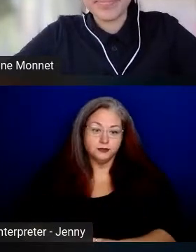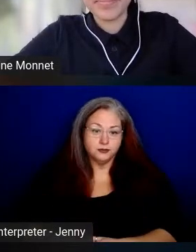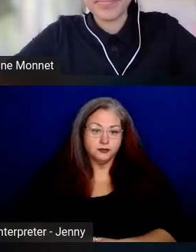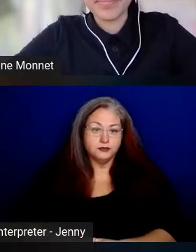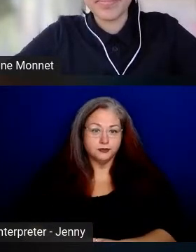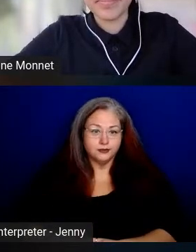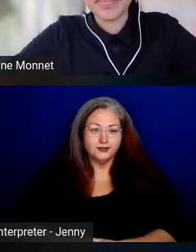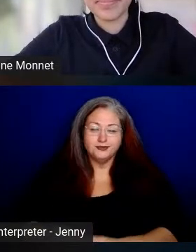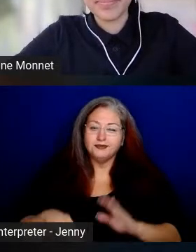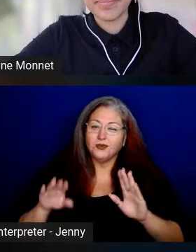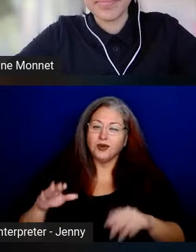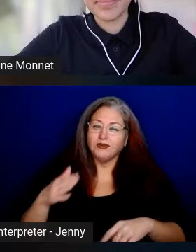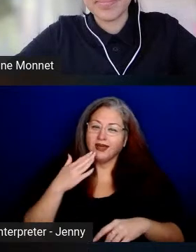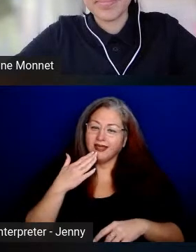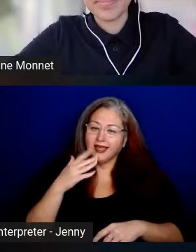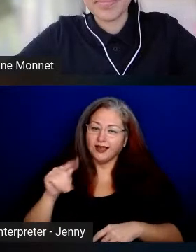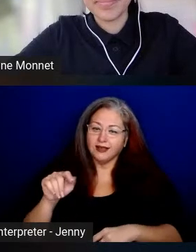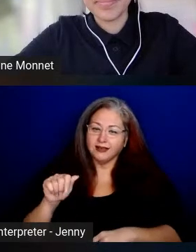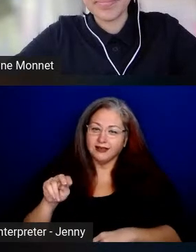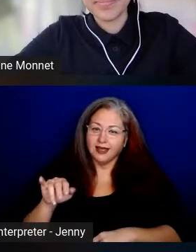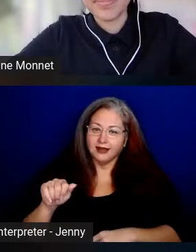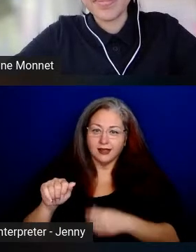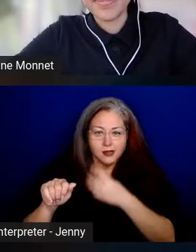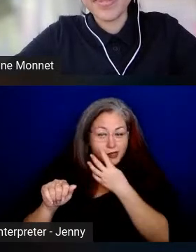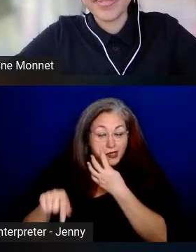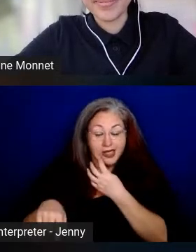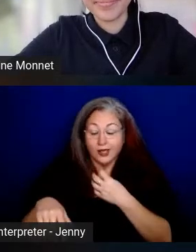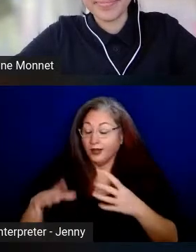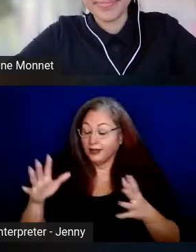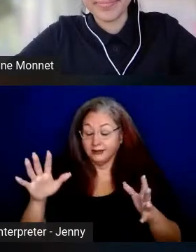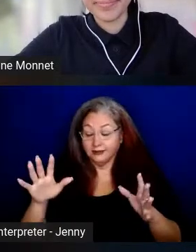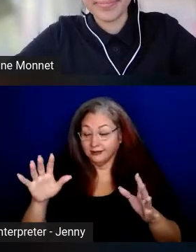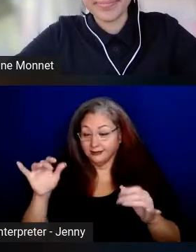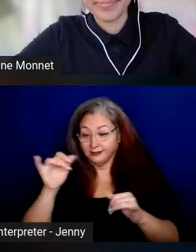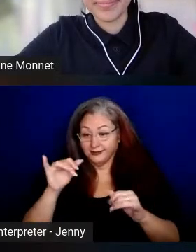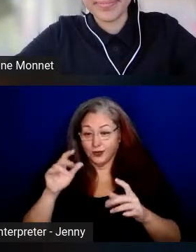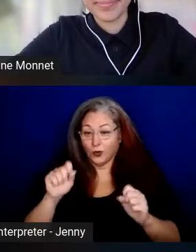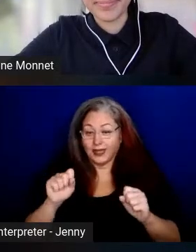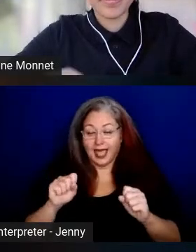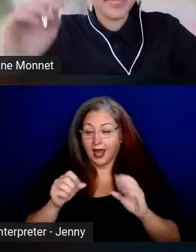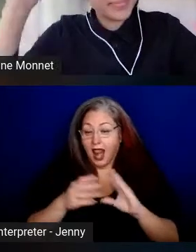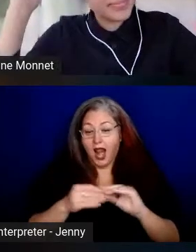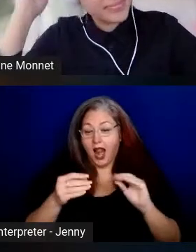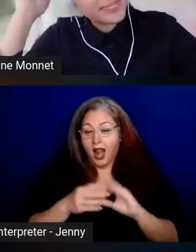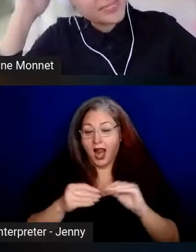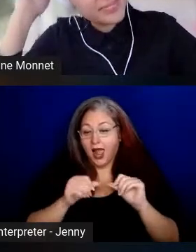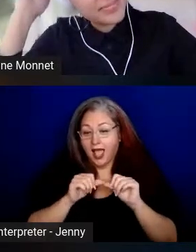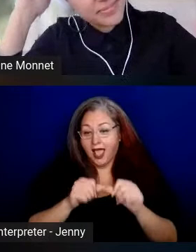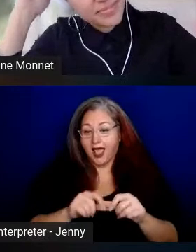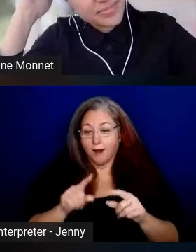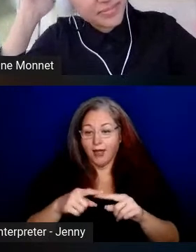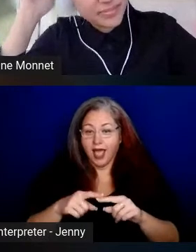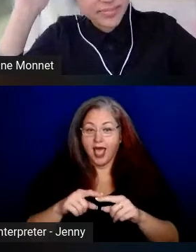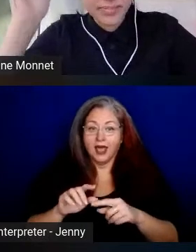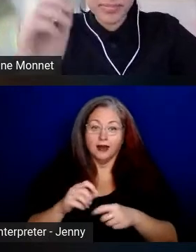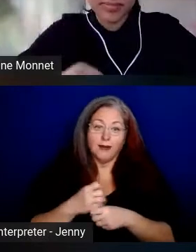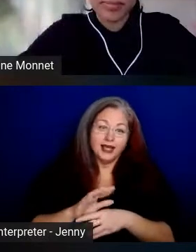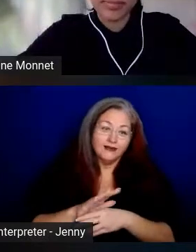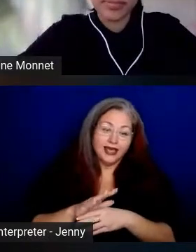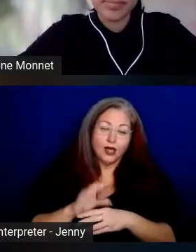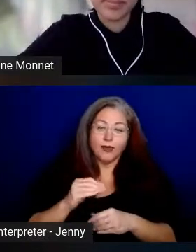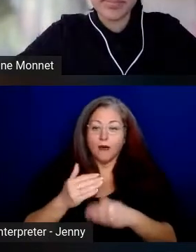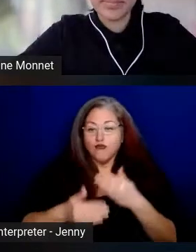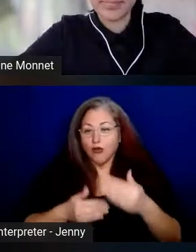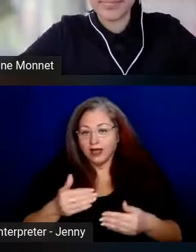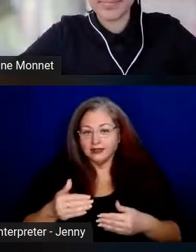Wonderful. Thank you so much, Tanya. That was incredible. I mean, we can go on and talk about, you know, the process of filmmaking and, like, you